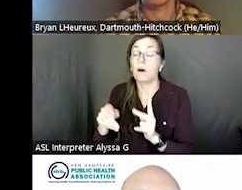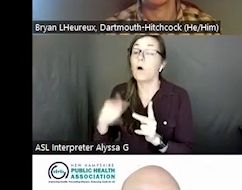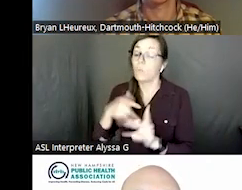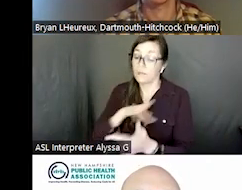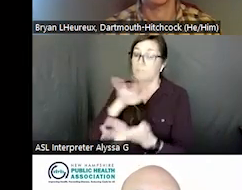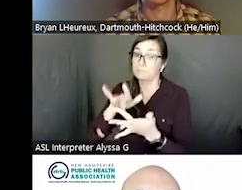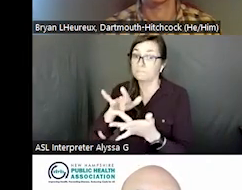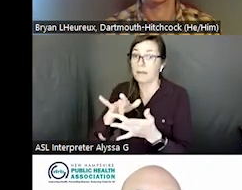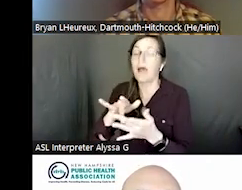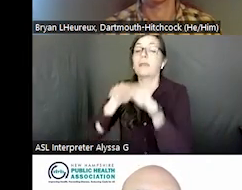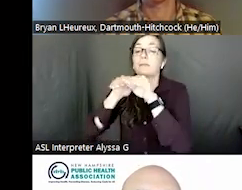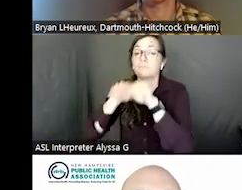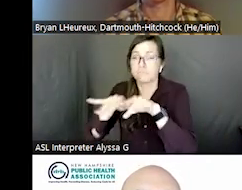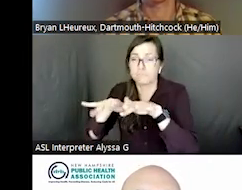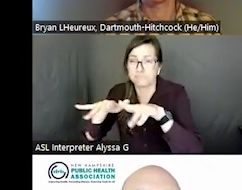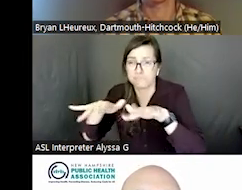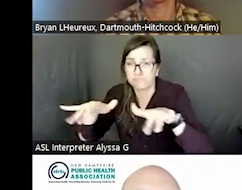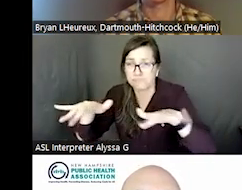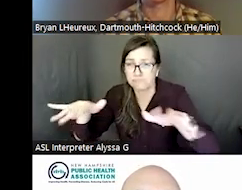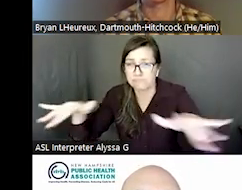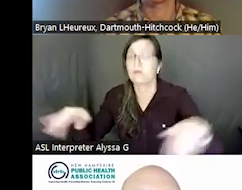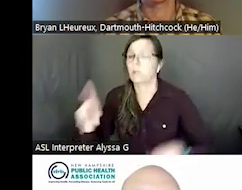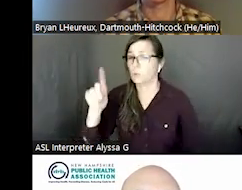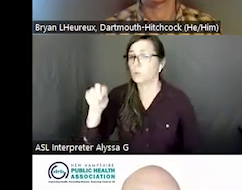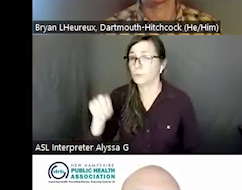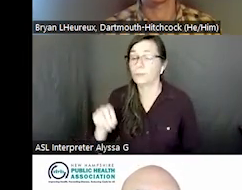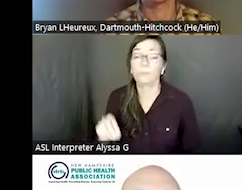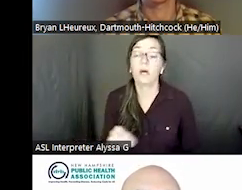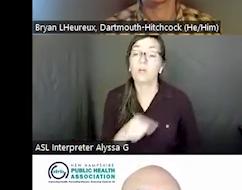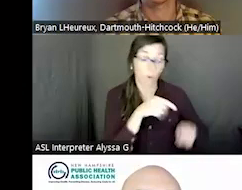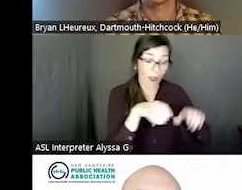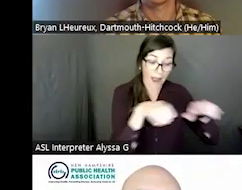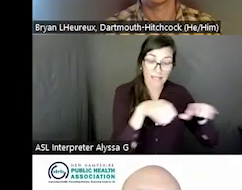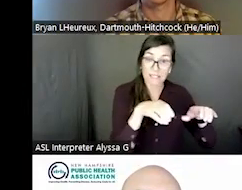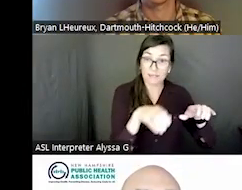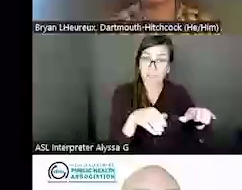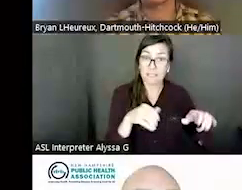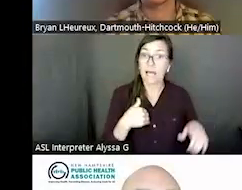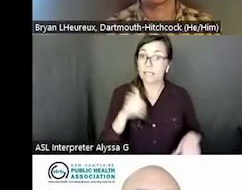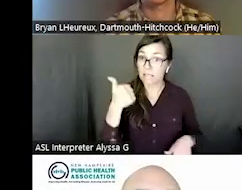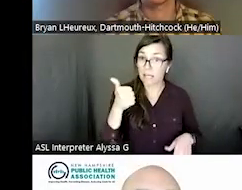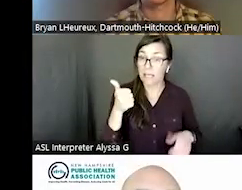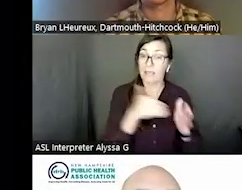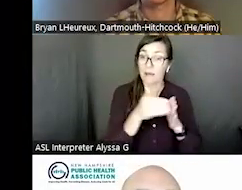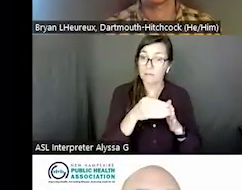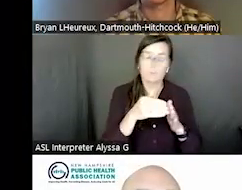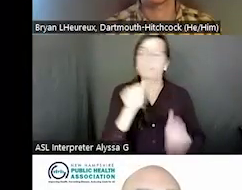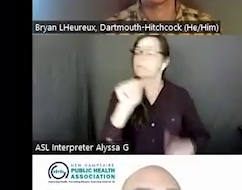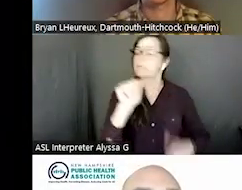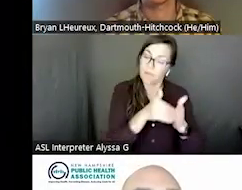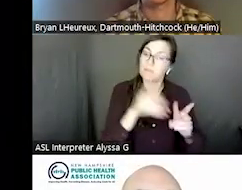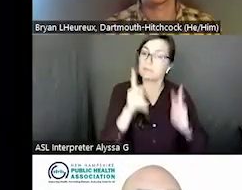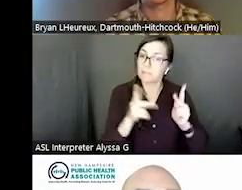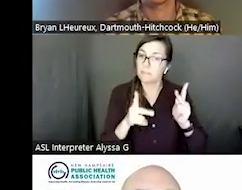especially because a lot of these people that we're impacting through these activities are people like healthcare providers or health